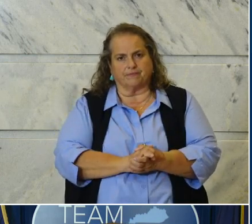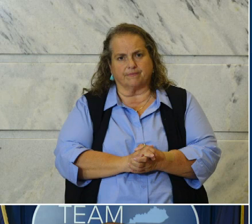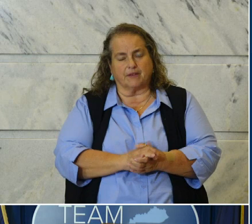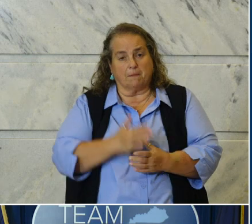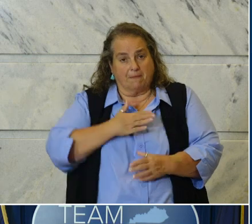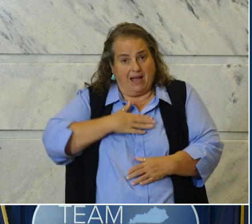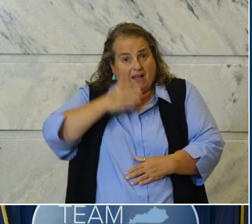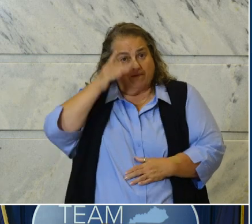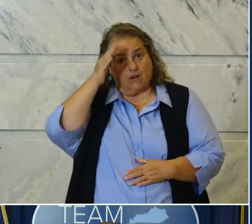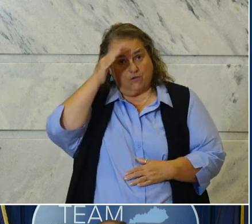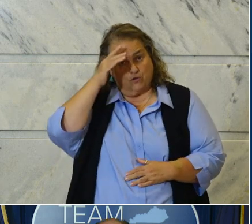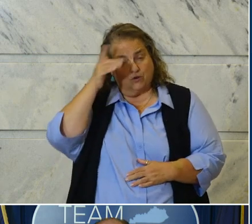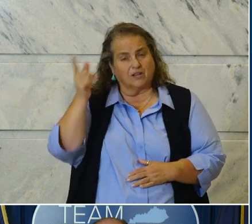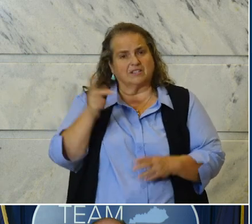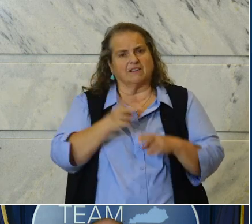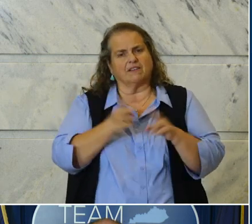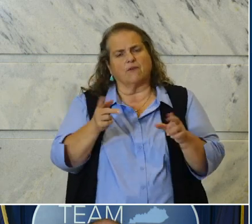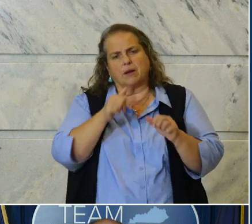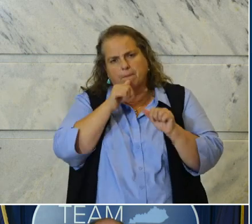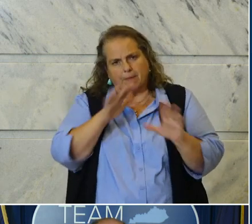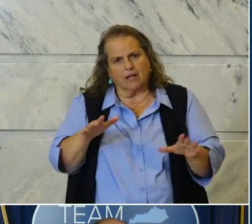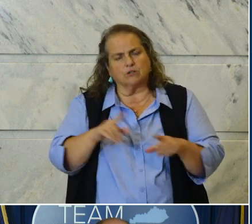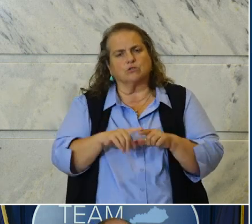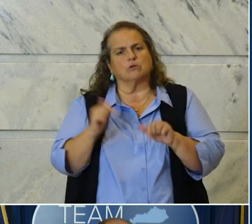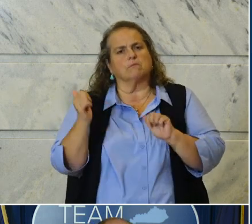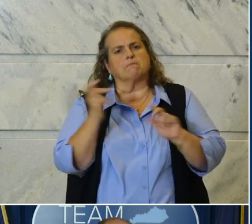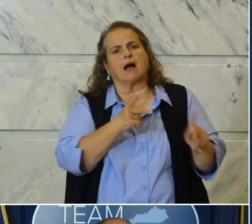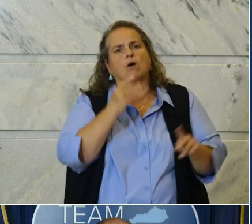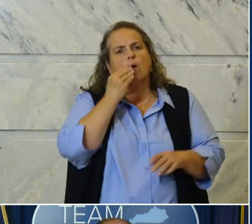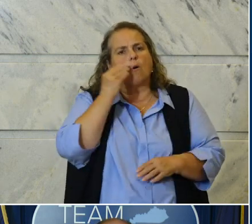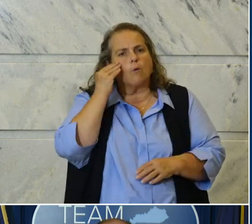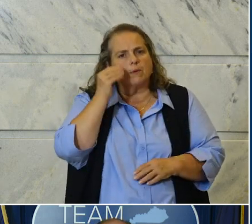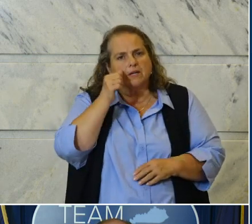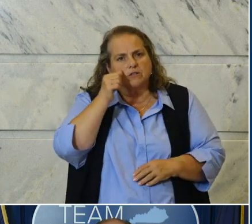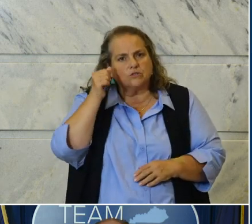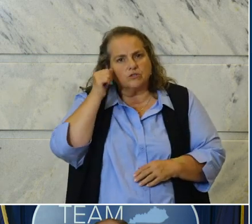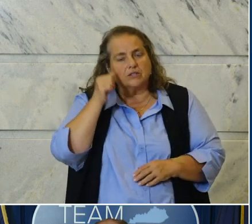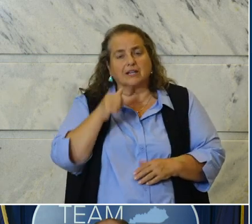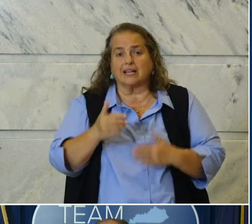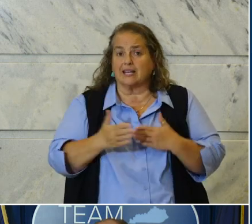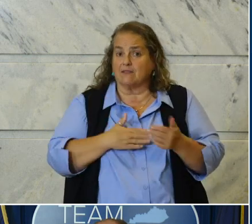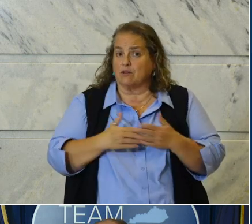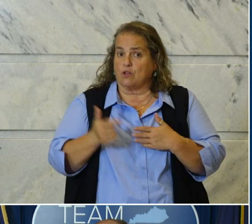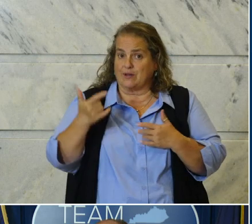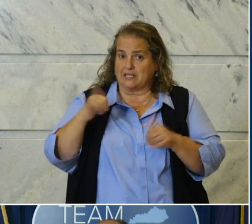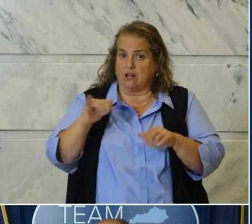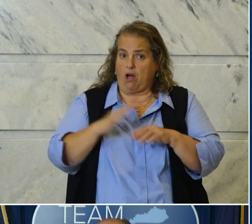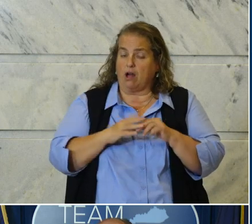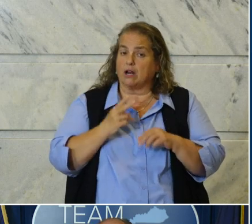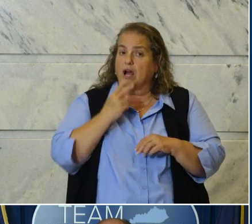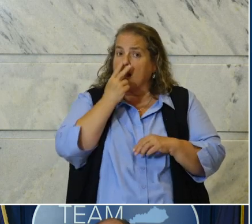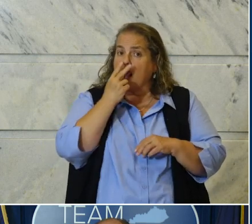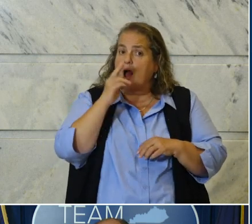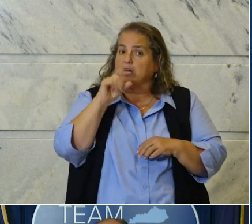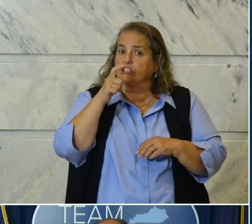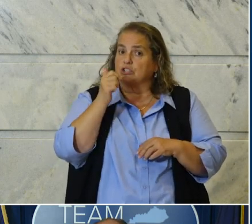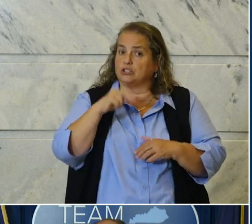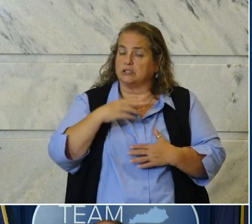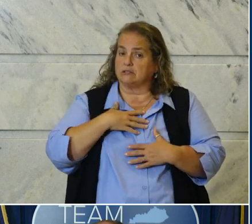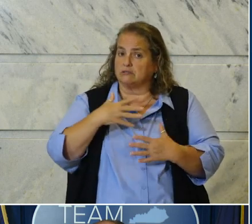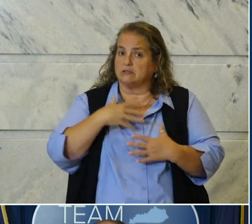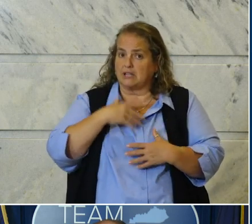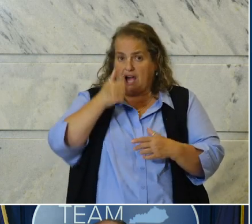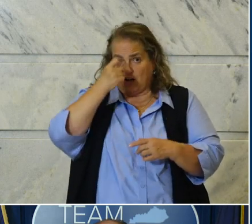My dad was very blessed to be able to return home yesterday, even though he's still on oxygen, and I understand, Dr. Stack,